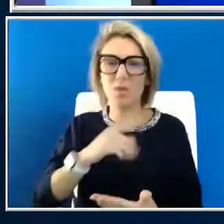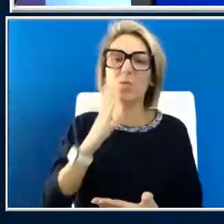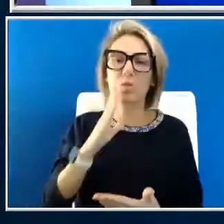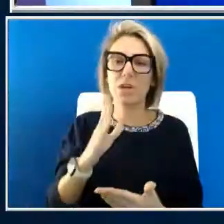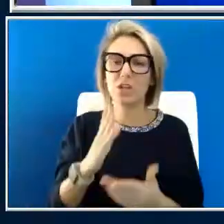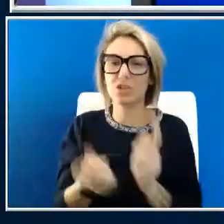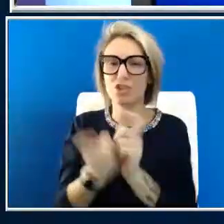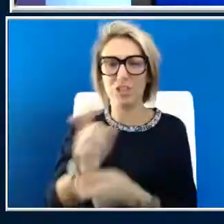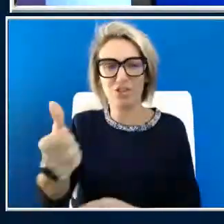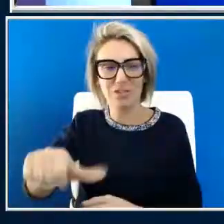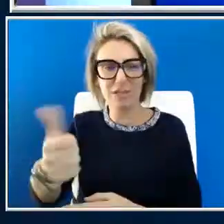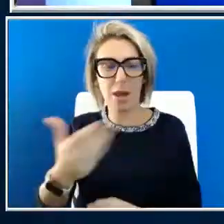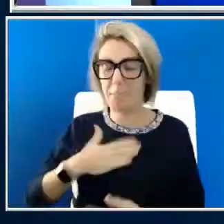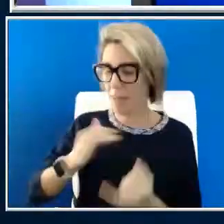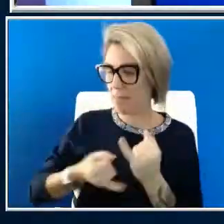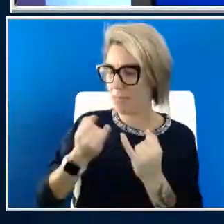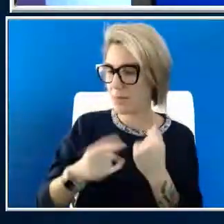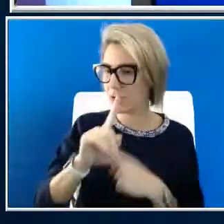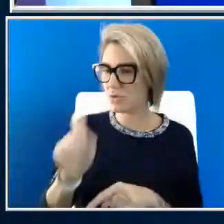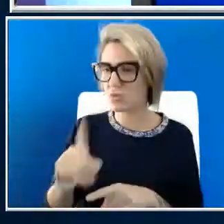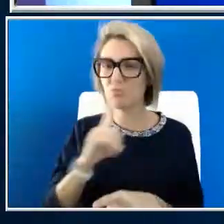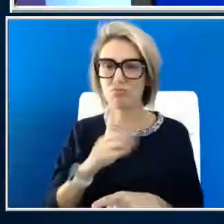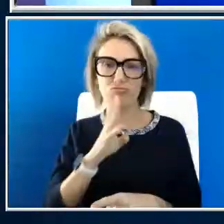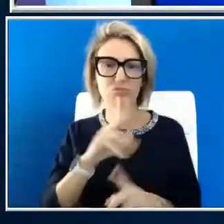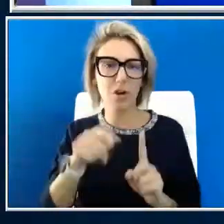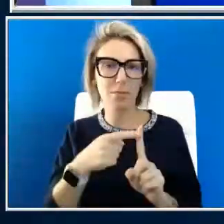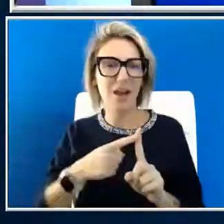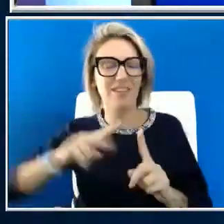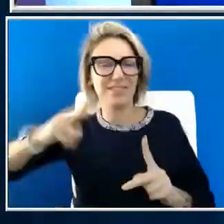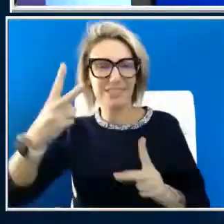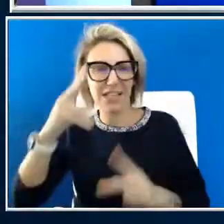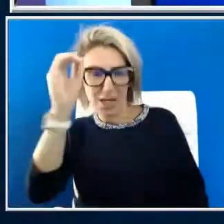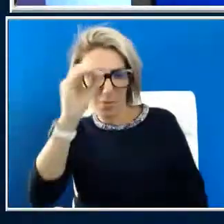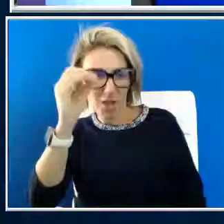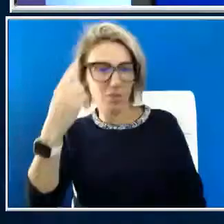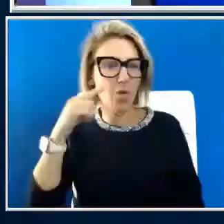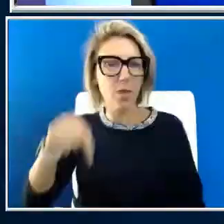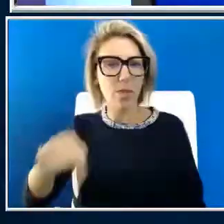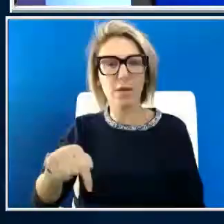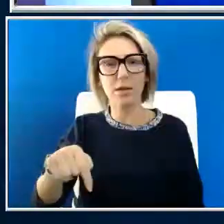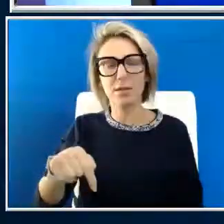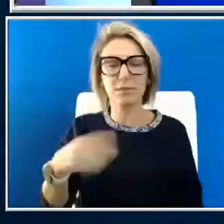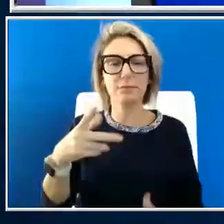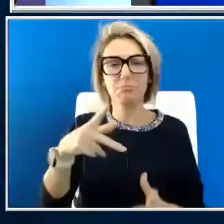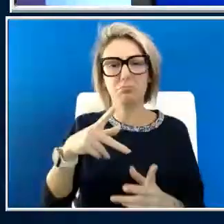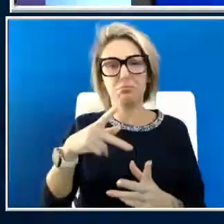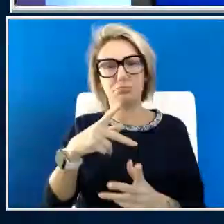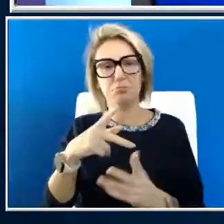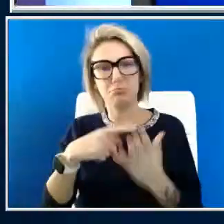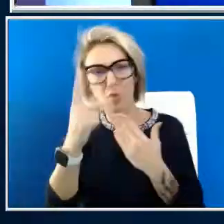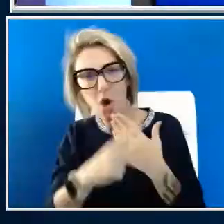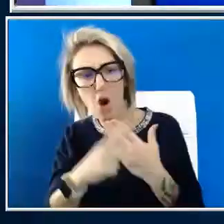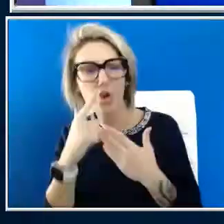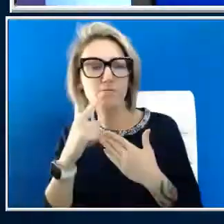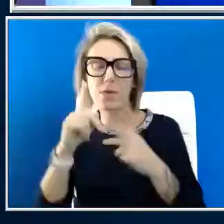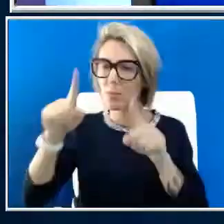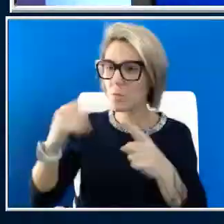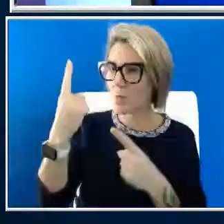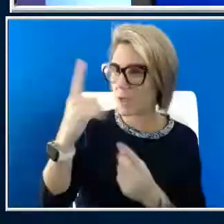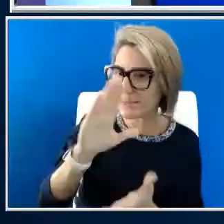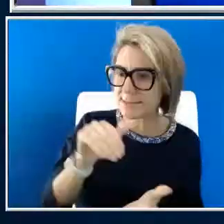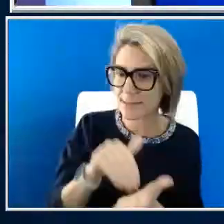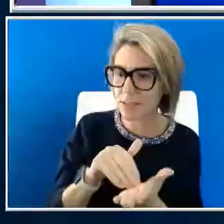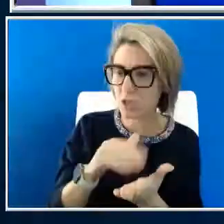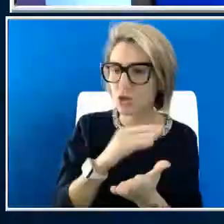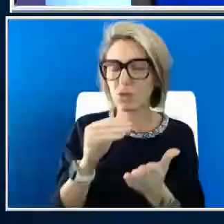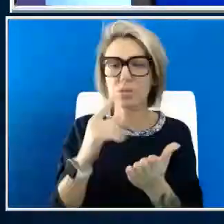last question is just about, we talk a lot about the power of a second opinion on this program, and just the idea that they had been to one center